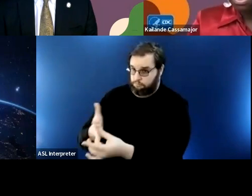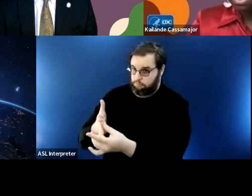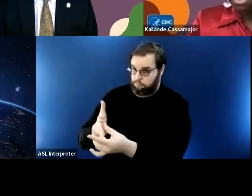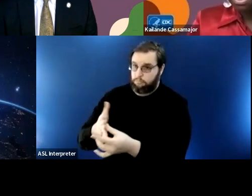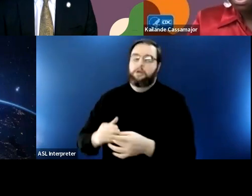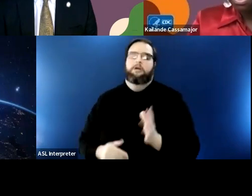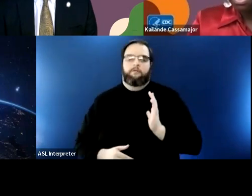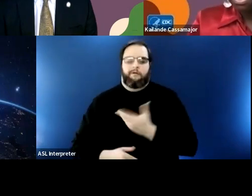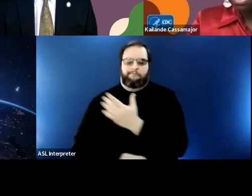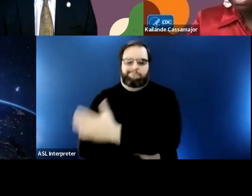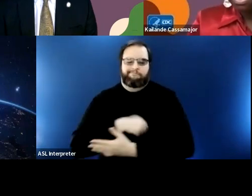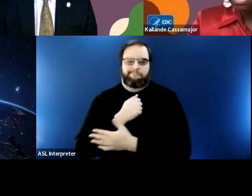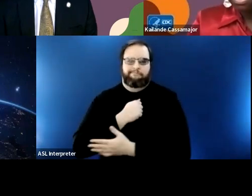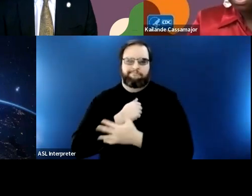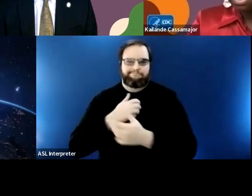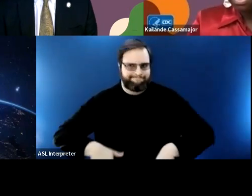our country. Mm-hmm. And